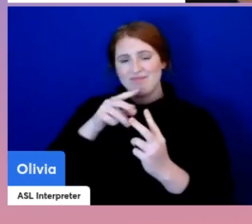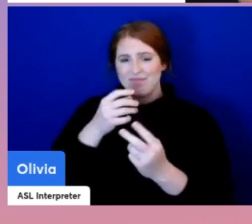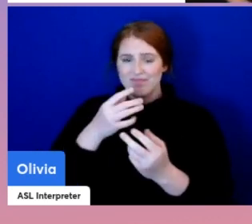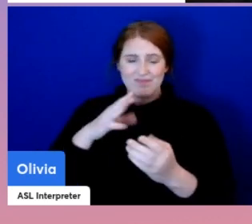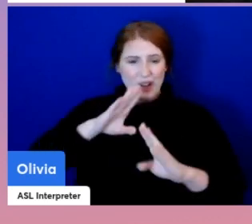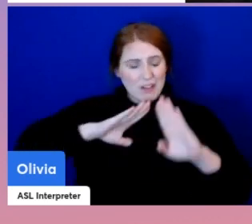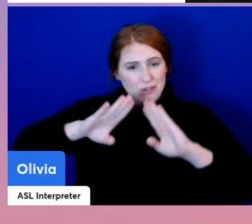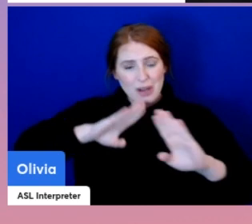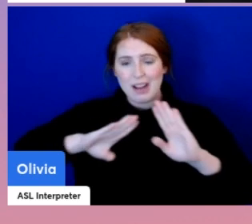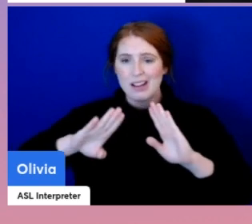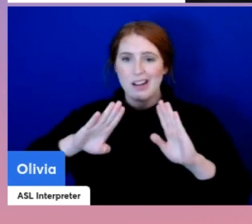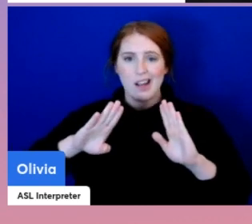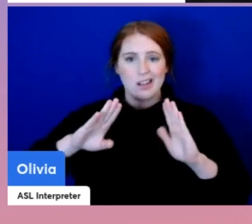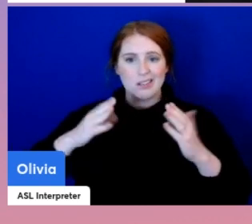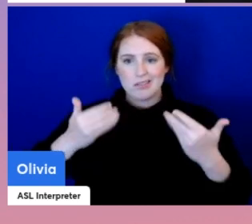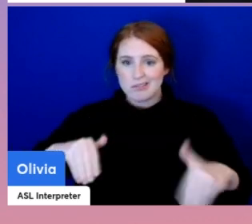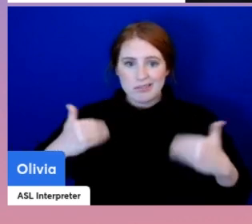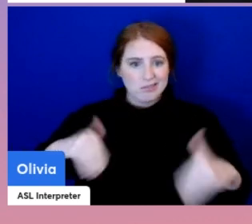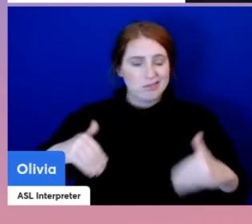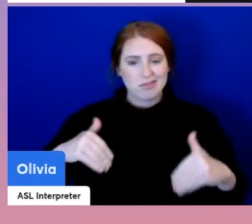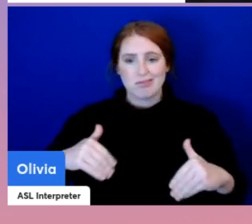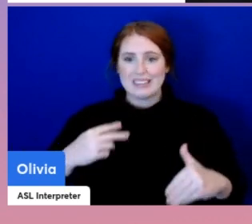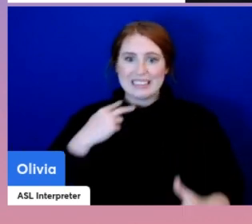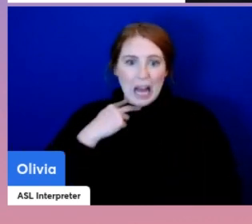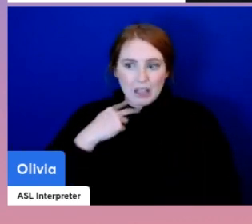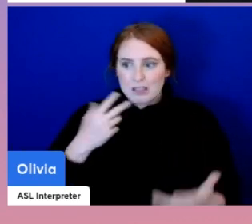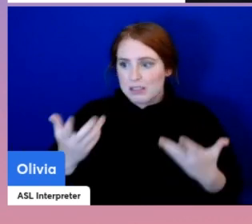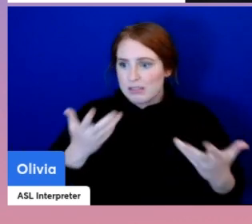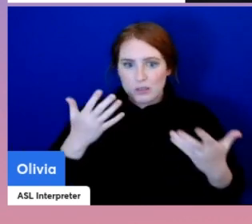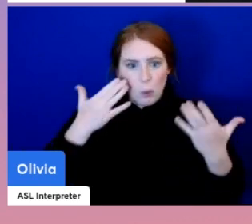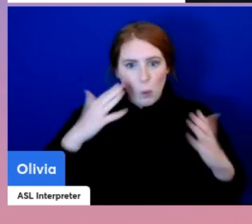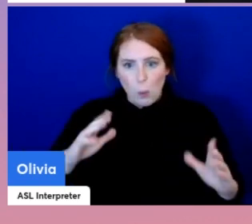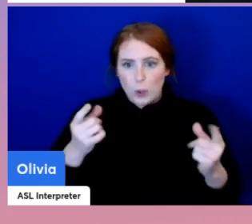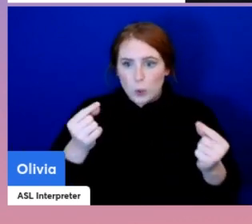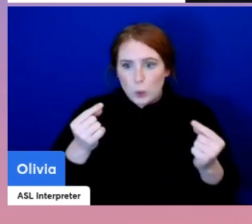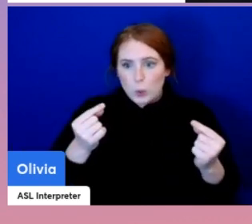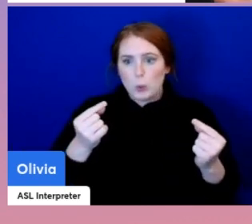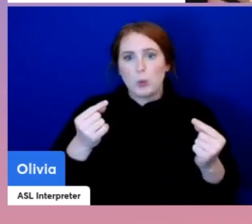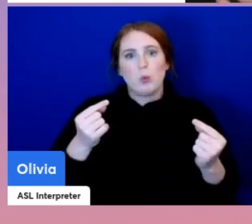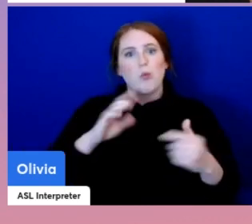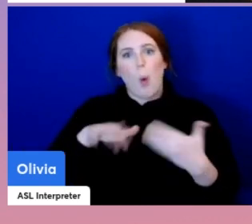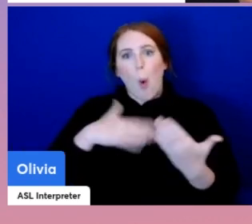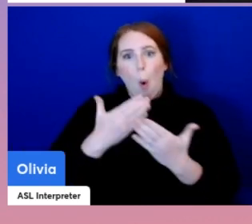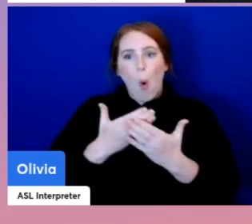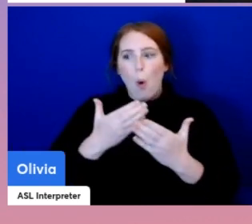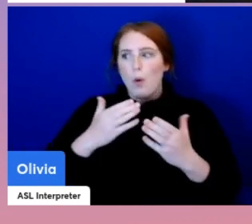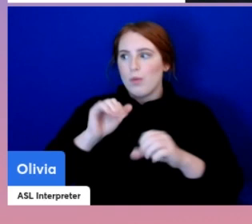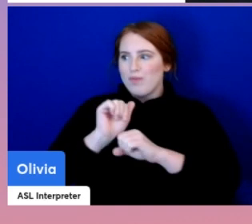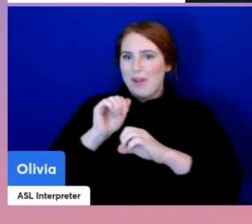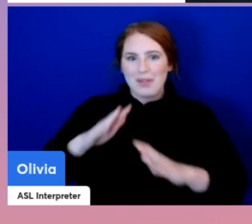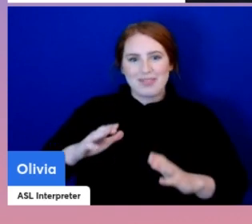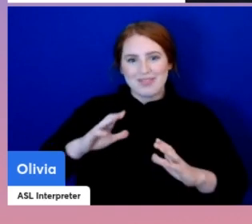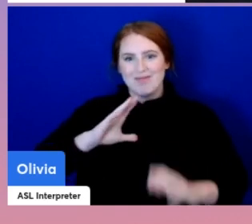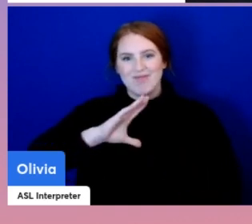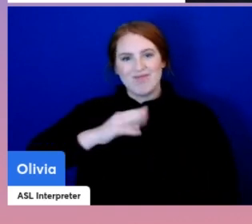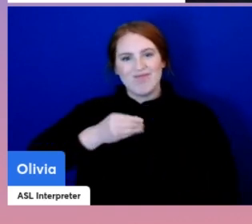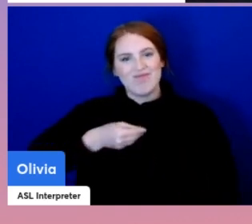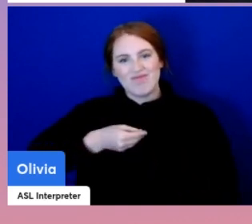produced marginal gains in productivity, and morale is generally low. So what can we do about